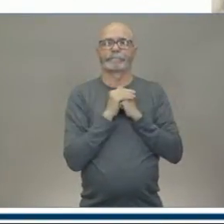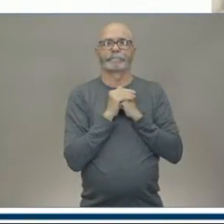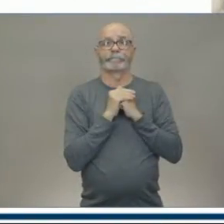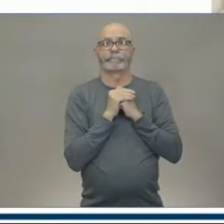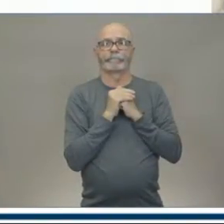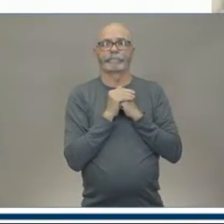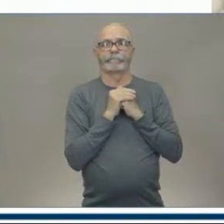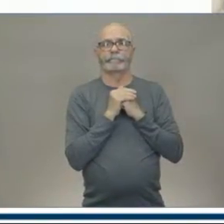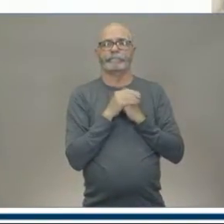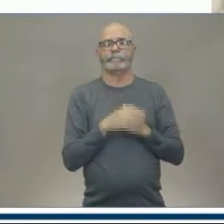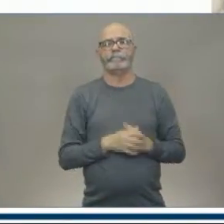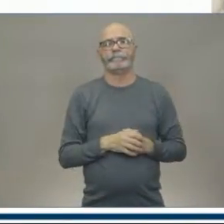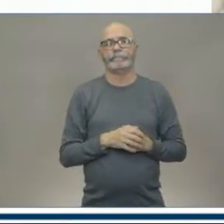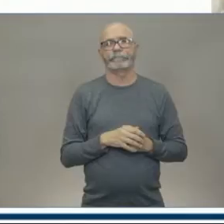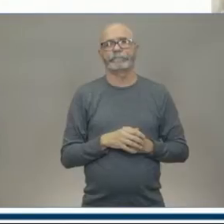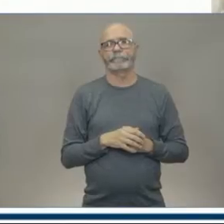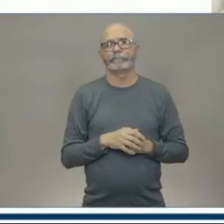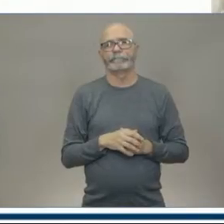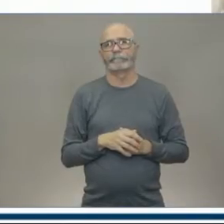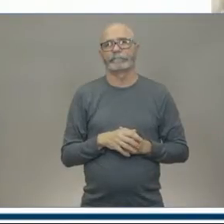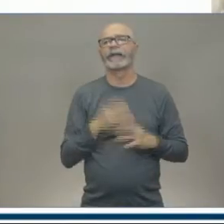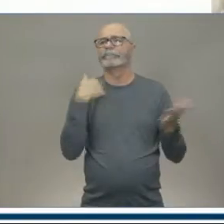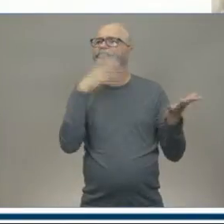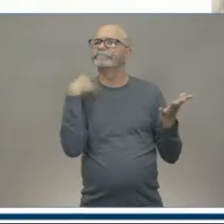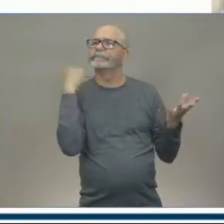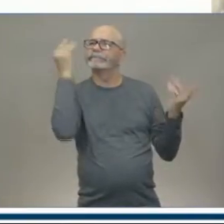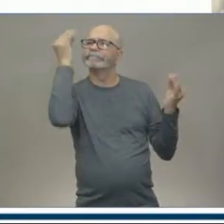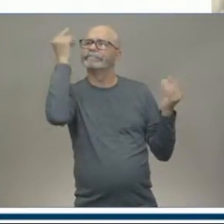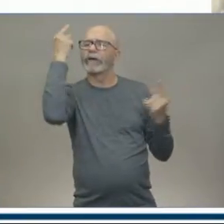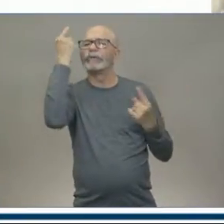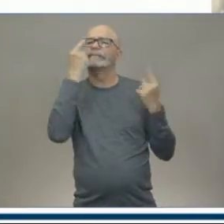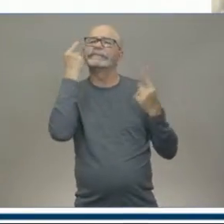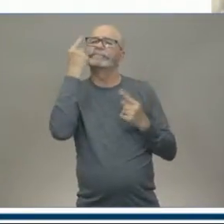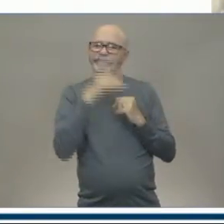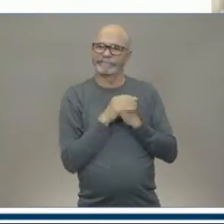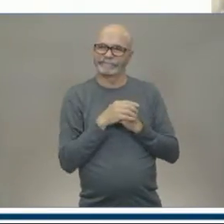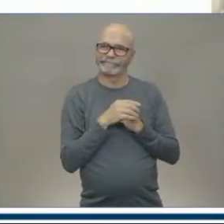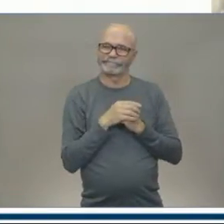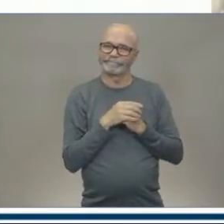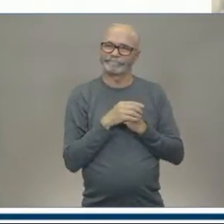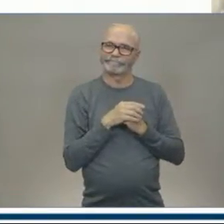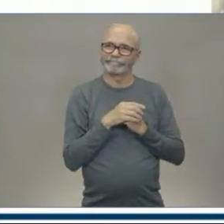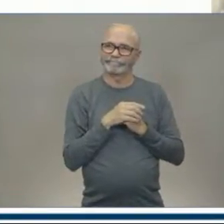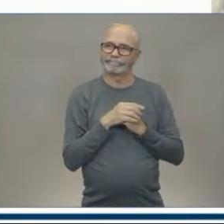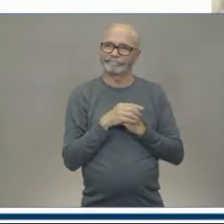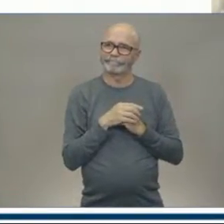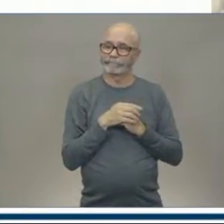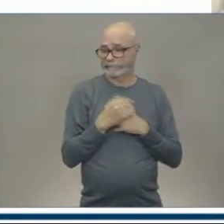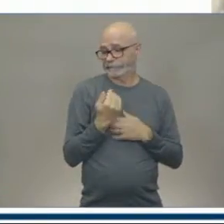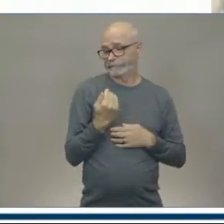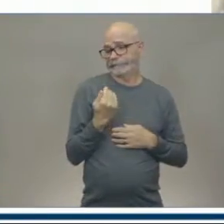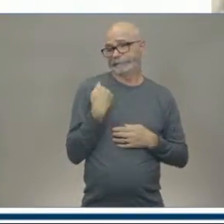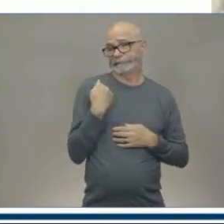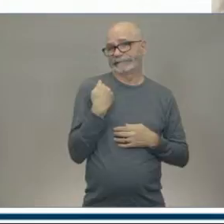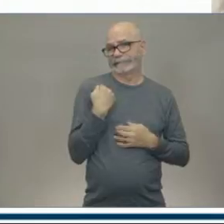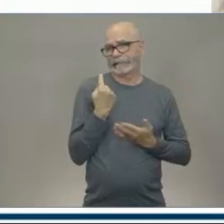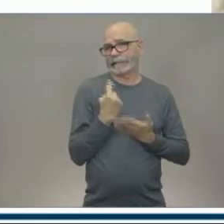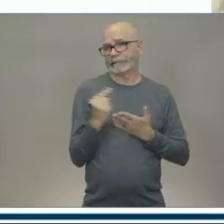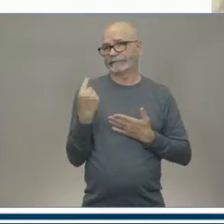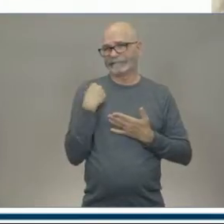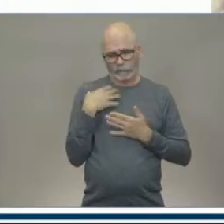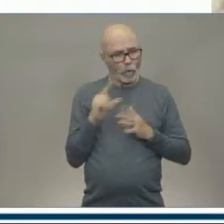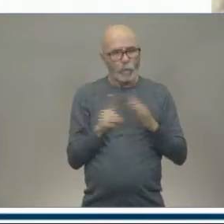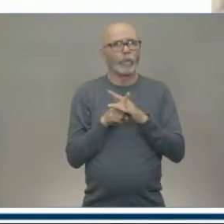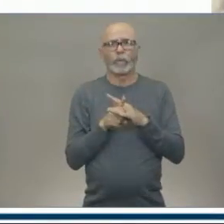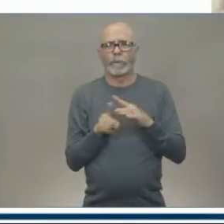On the same theme, I'm wondering, in regards to the most recent surge over the last month or so, has that been connected in any way to